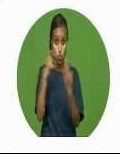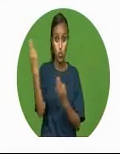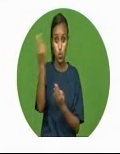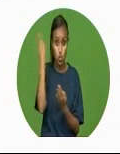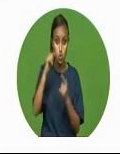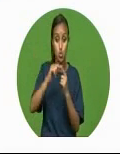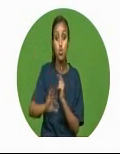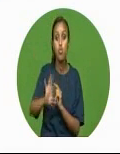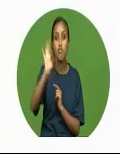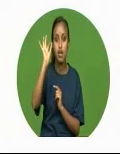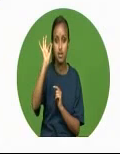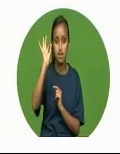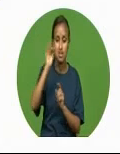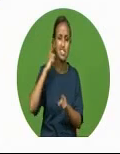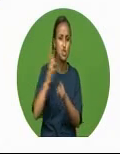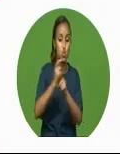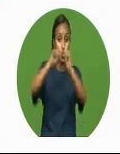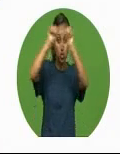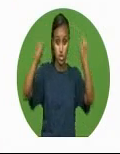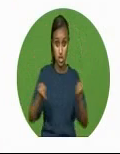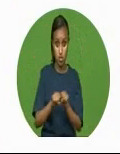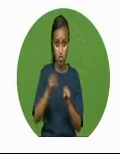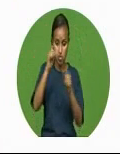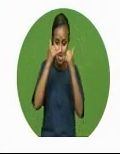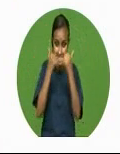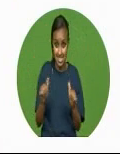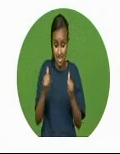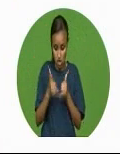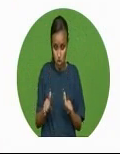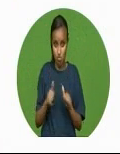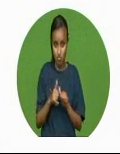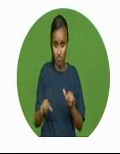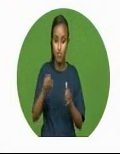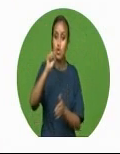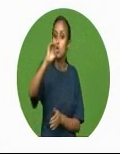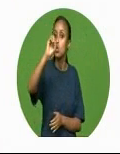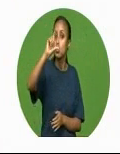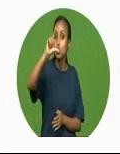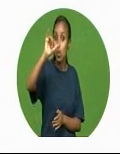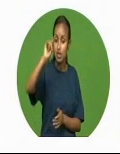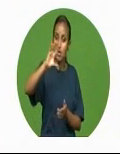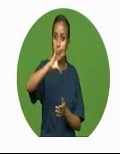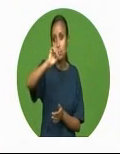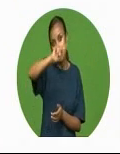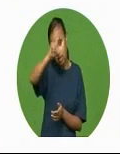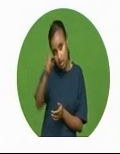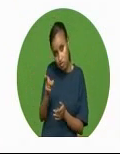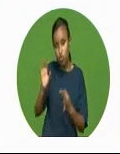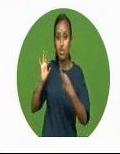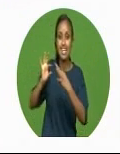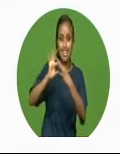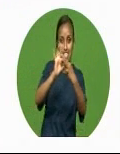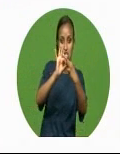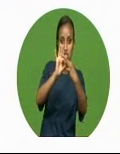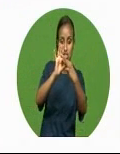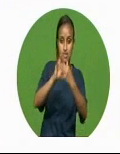Auxiliary views are also used to find the true shapes of sections of solids and curves